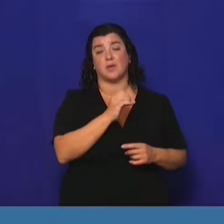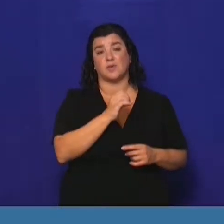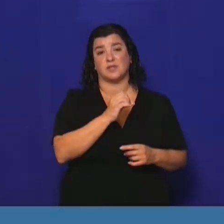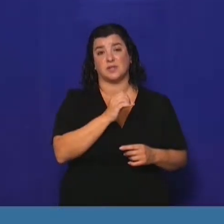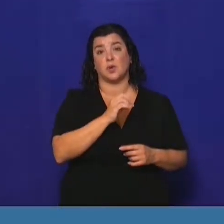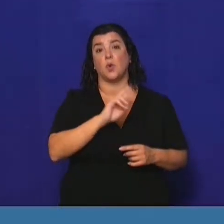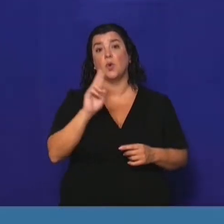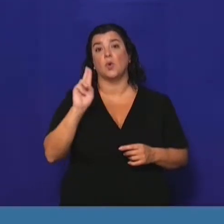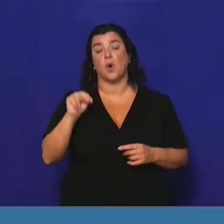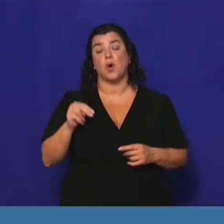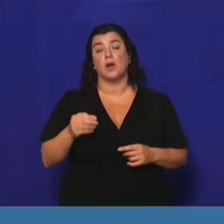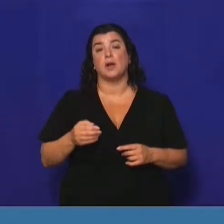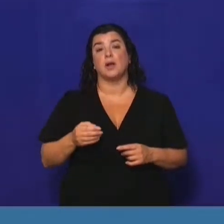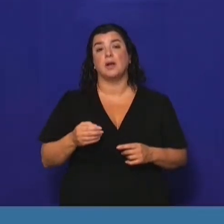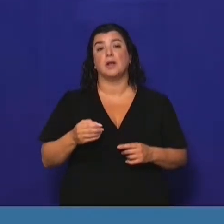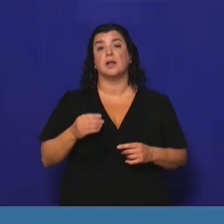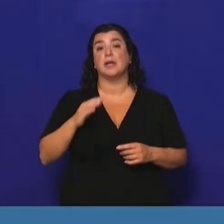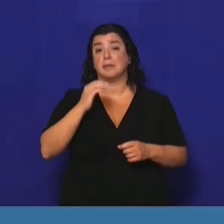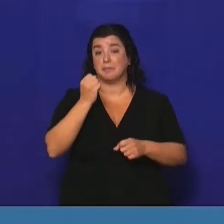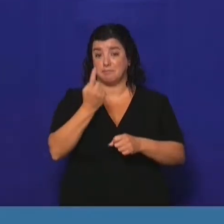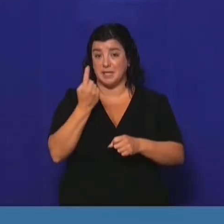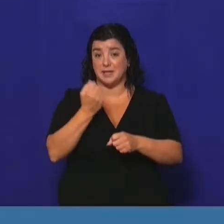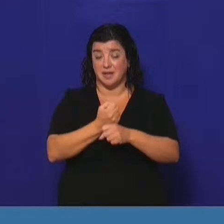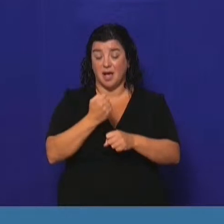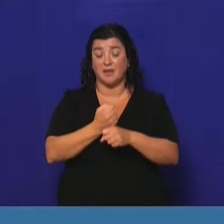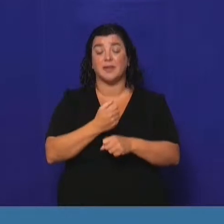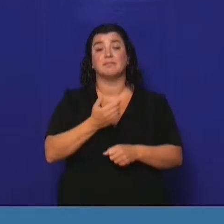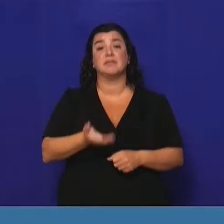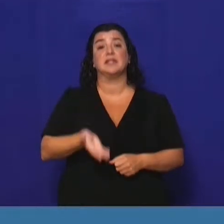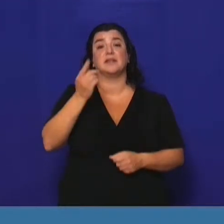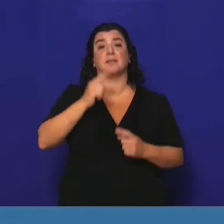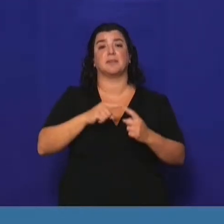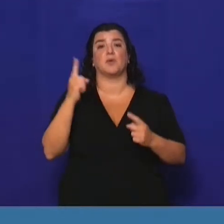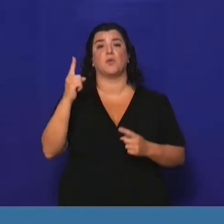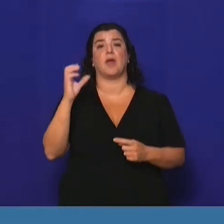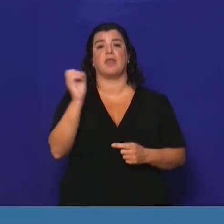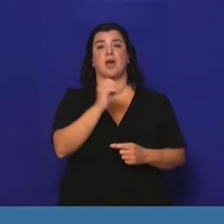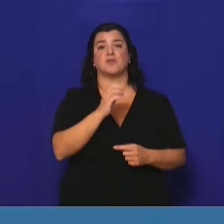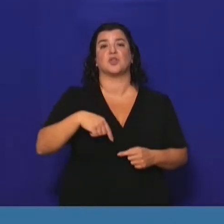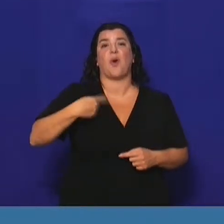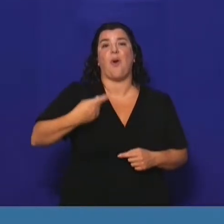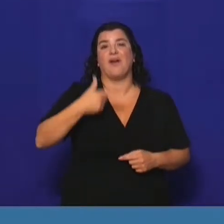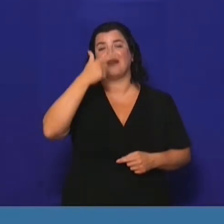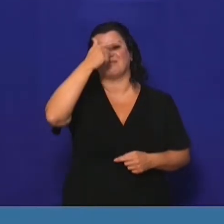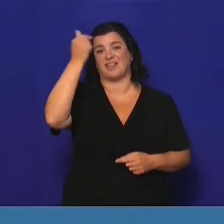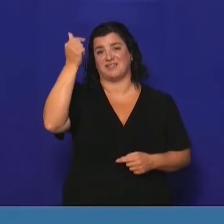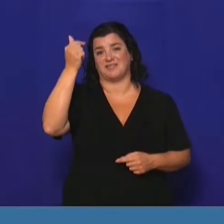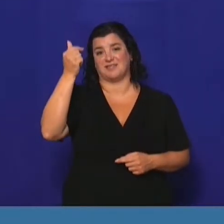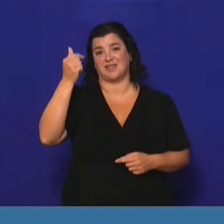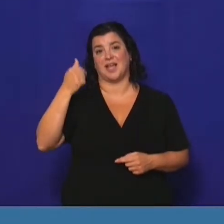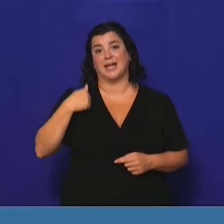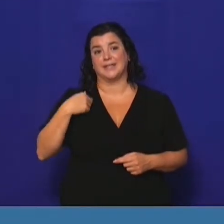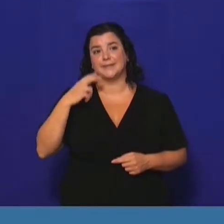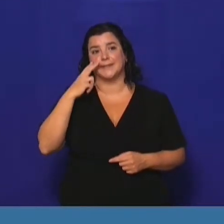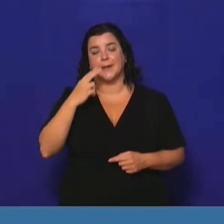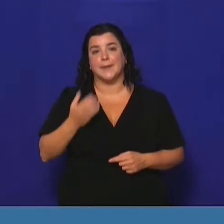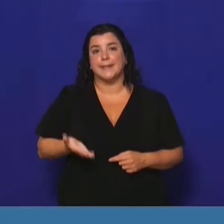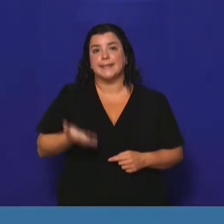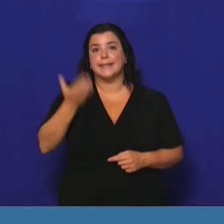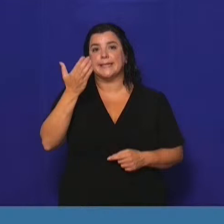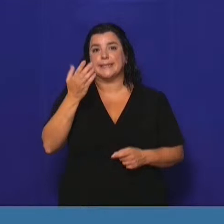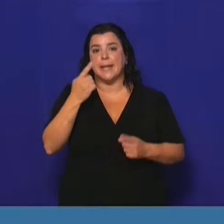li hemm hemmhekk. U anka issa minn meddu bdejna naraw li qed ikun hemm iktar każijiet